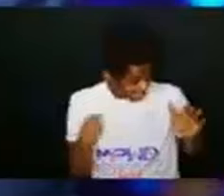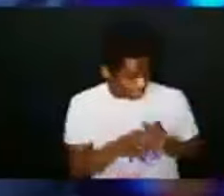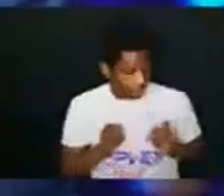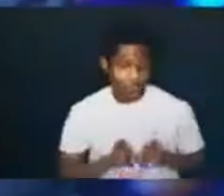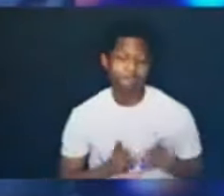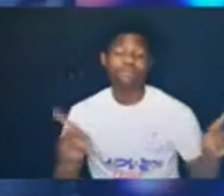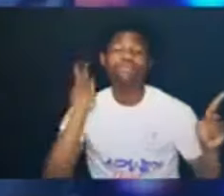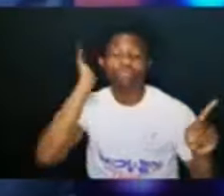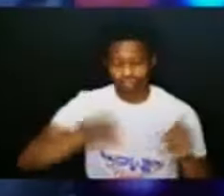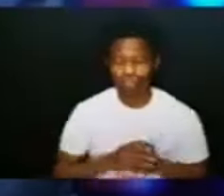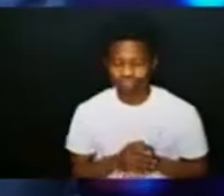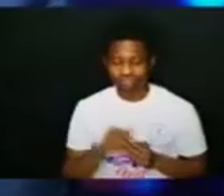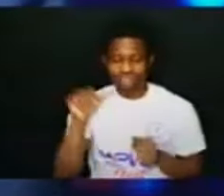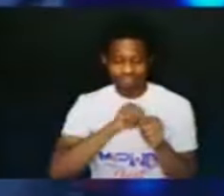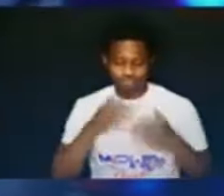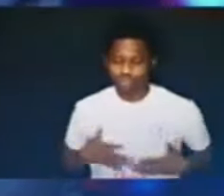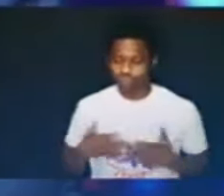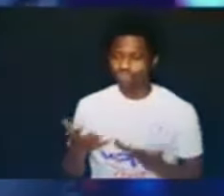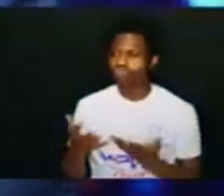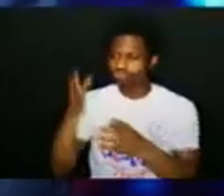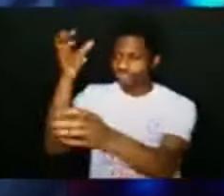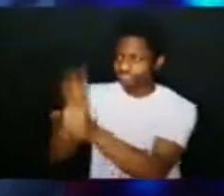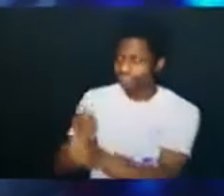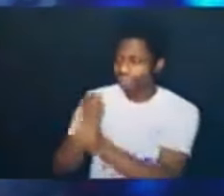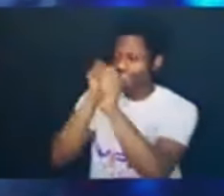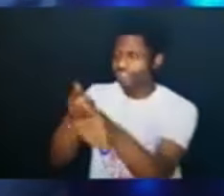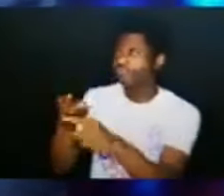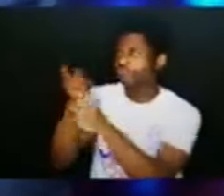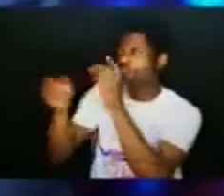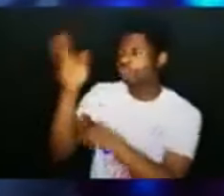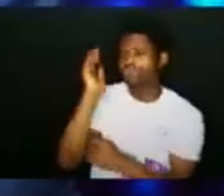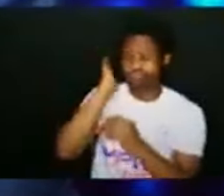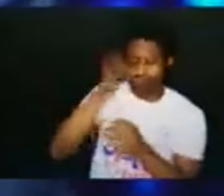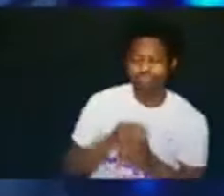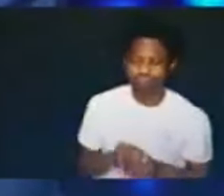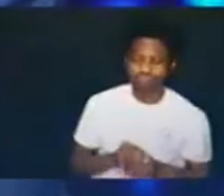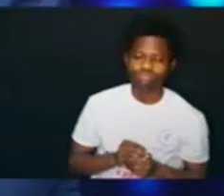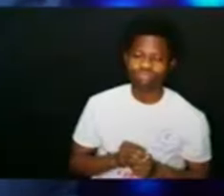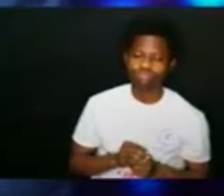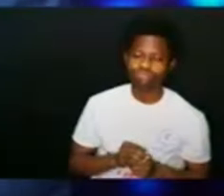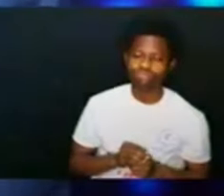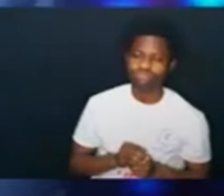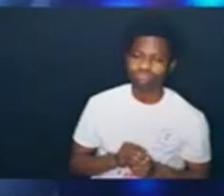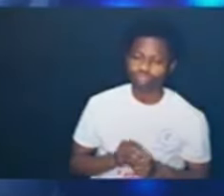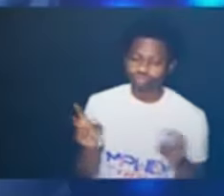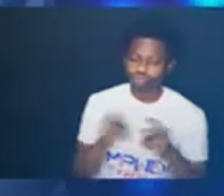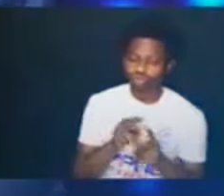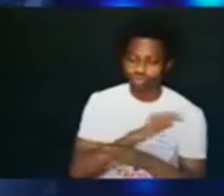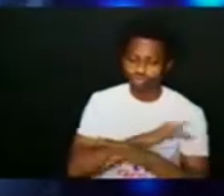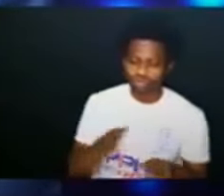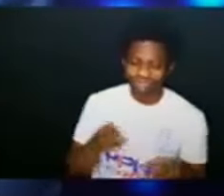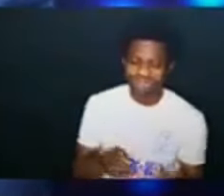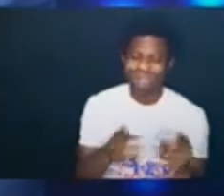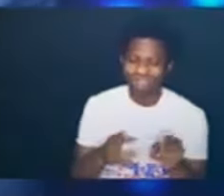receive their praise from God. Enti mon premo ho emu bibiera ho aten kosi ebrea ne bre no ebedu